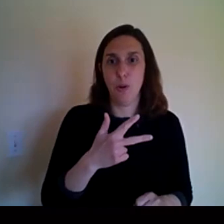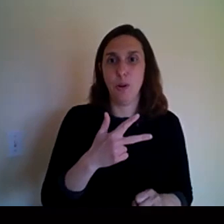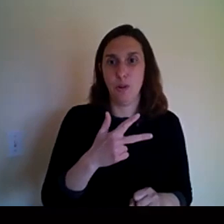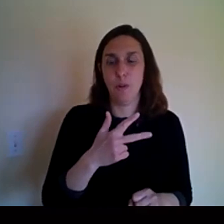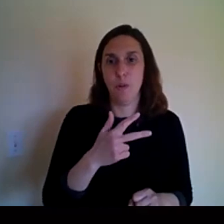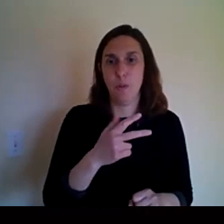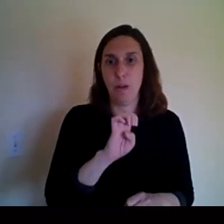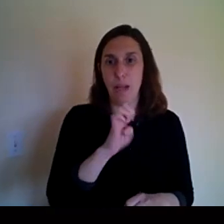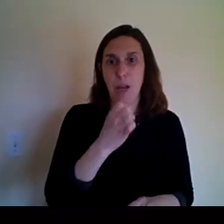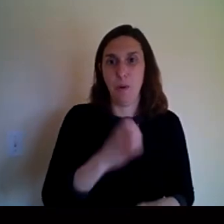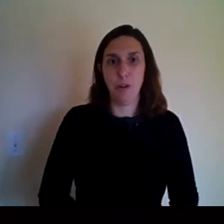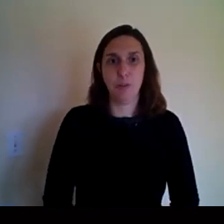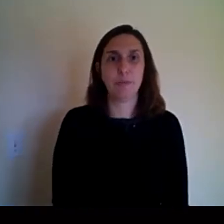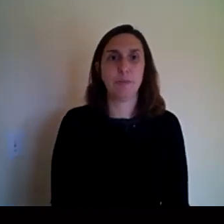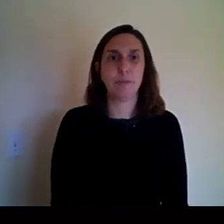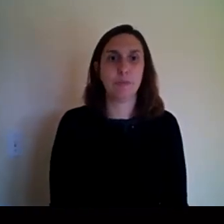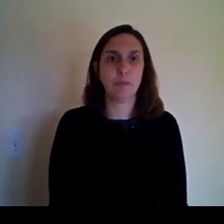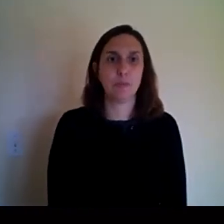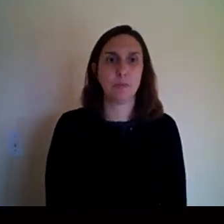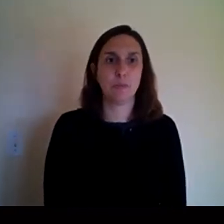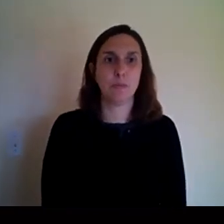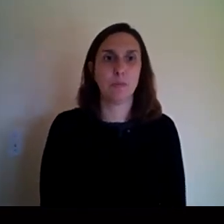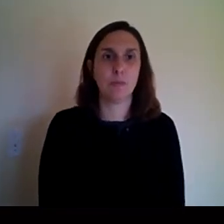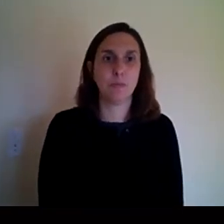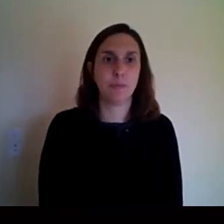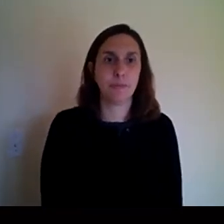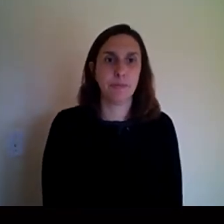One third times 3 is 1.